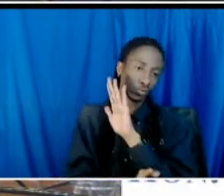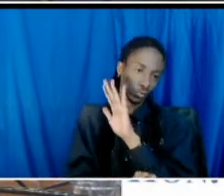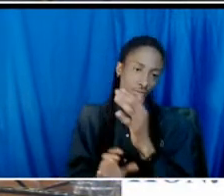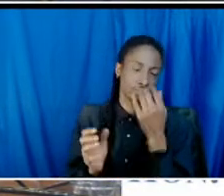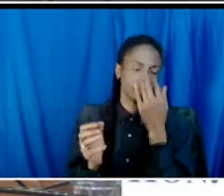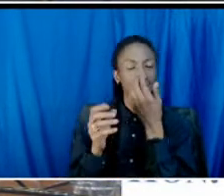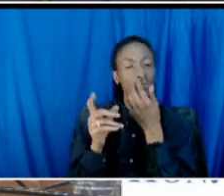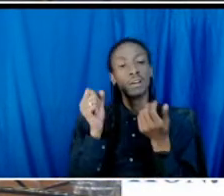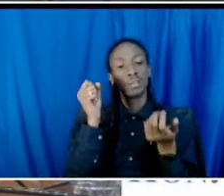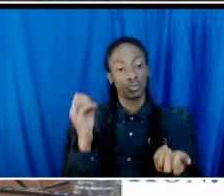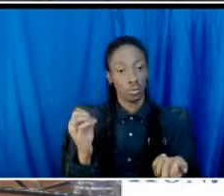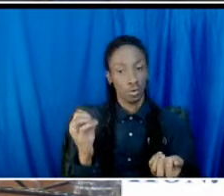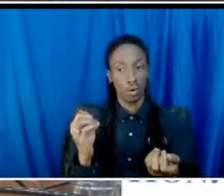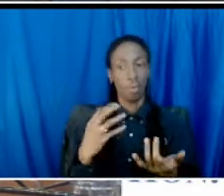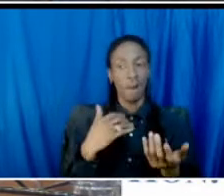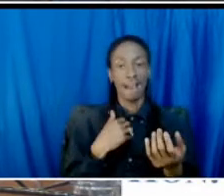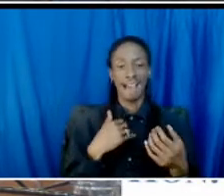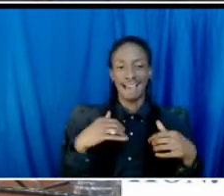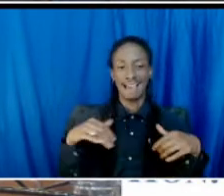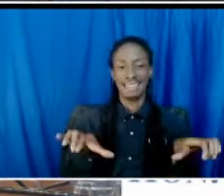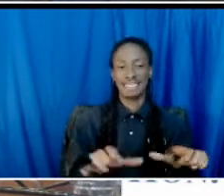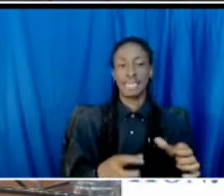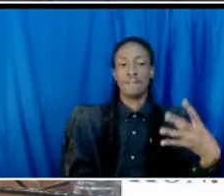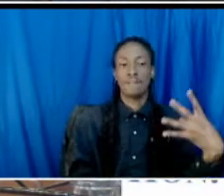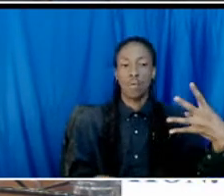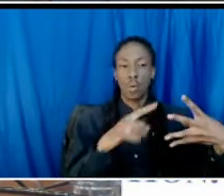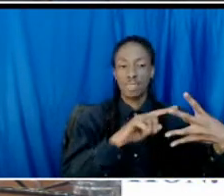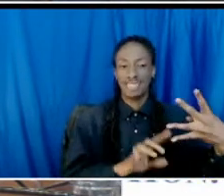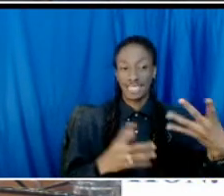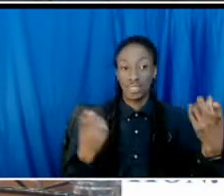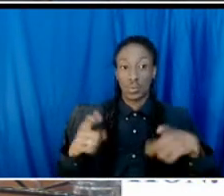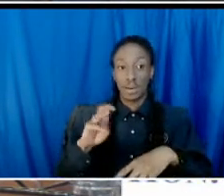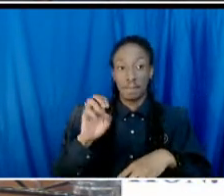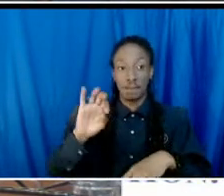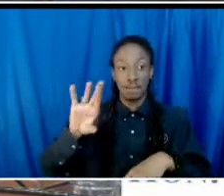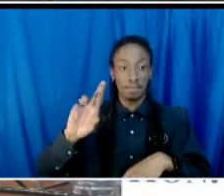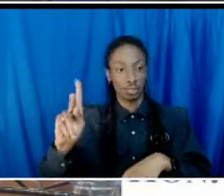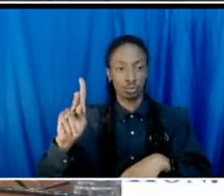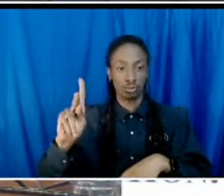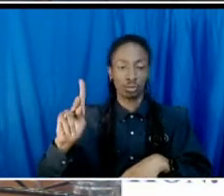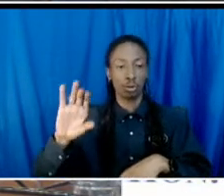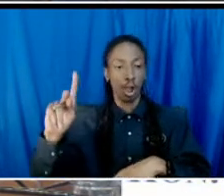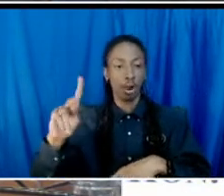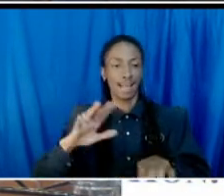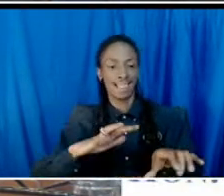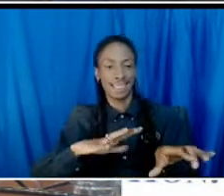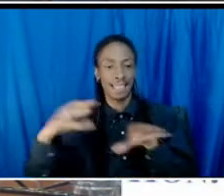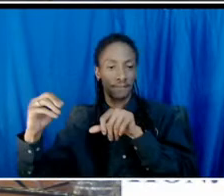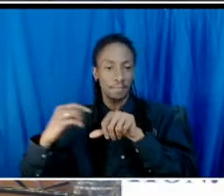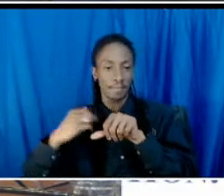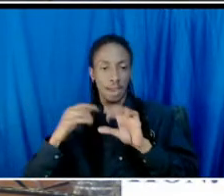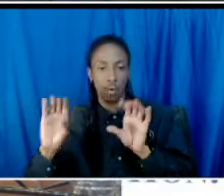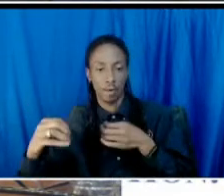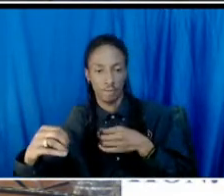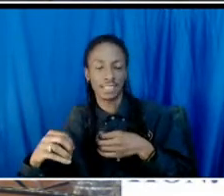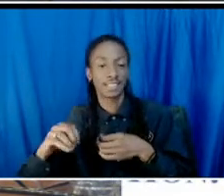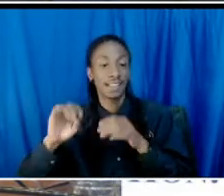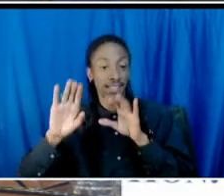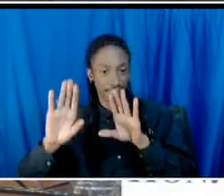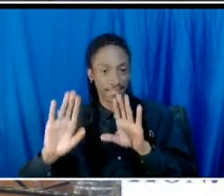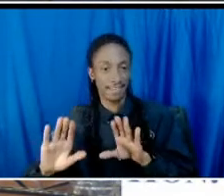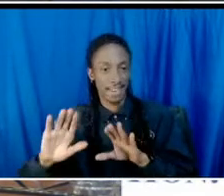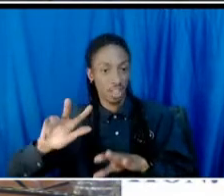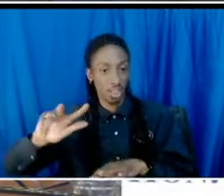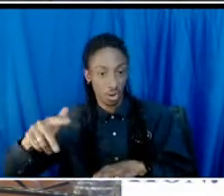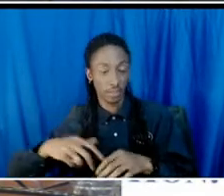I did 4 things as soon as Mr. Clark left my office on that Sunday, the 3rd. Number 1, I